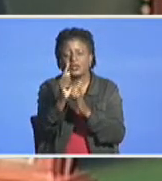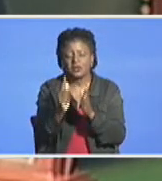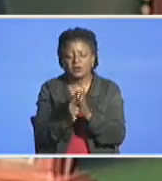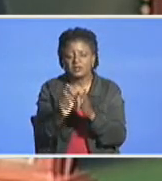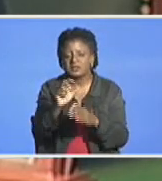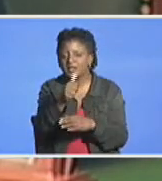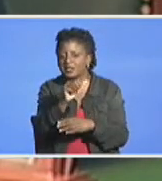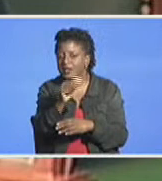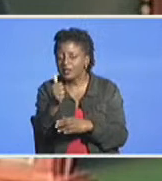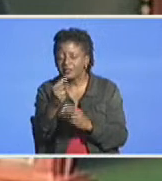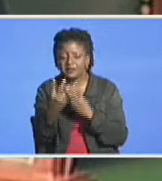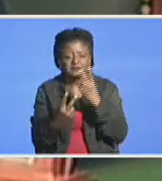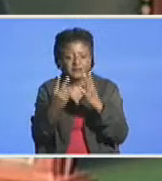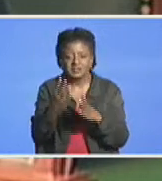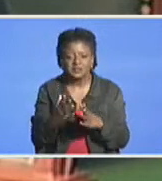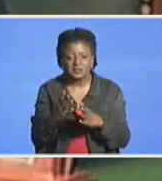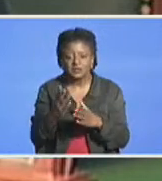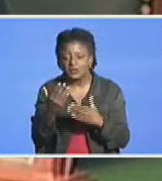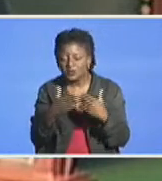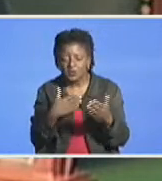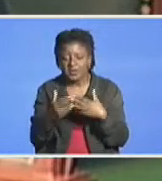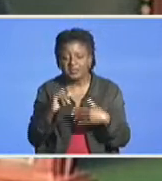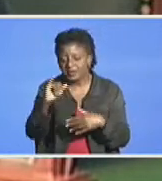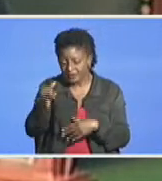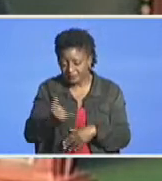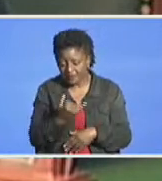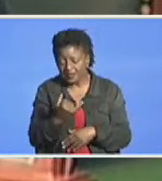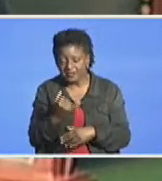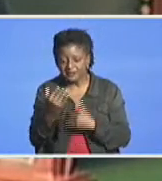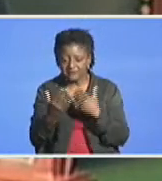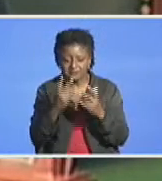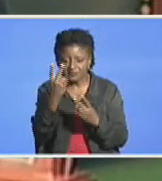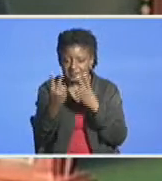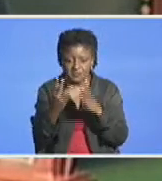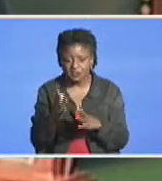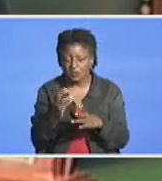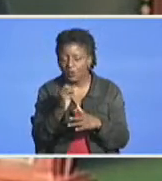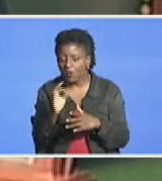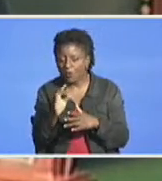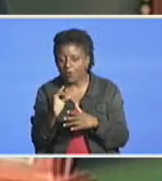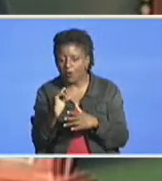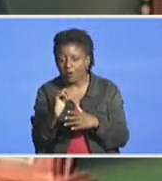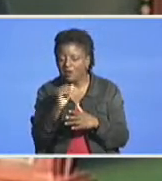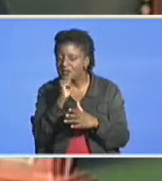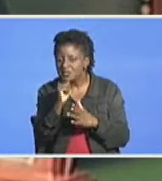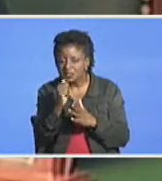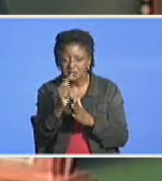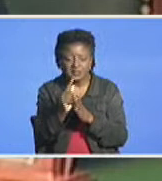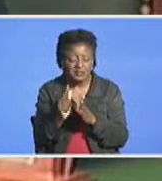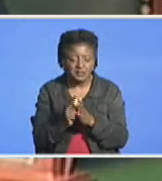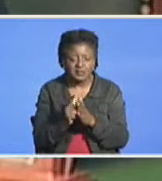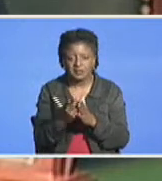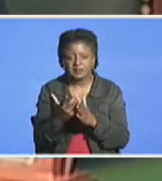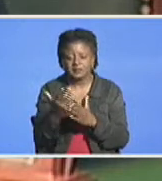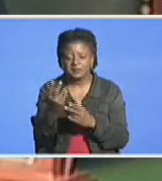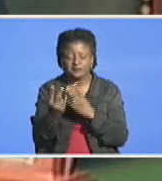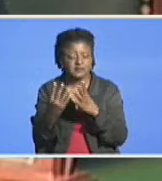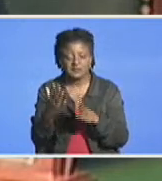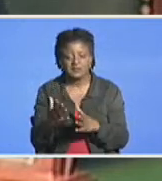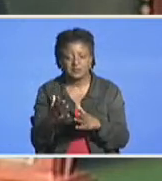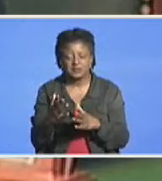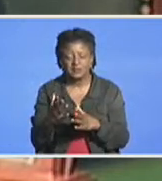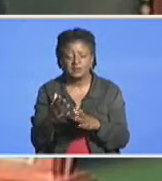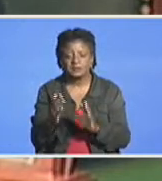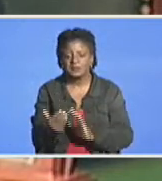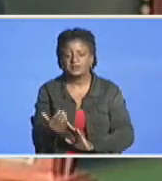visitor, whether they were invited or they came without invitation, is subject to the laws